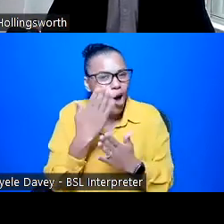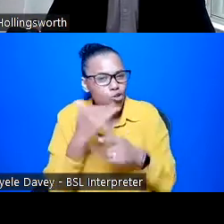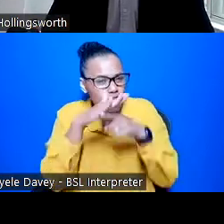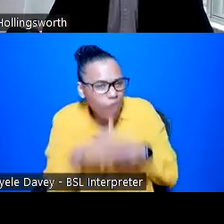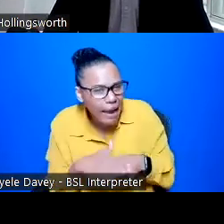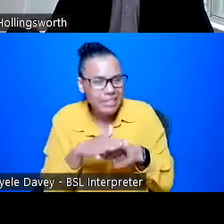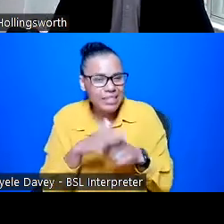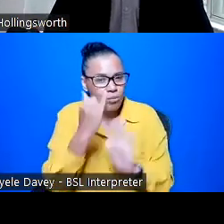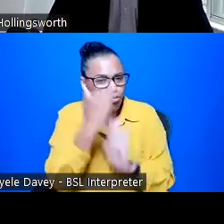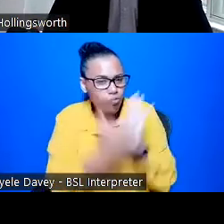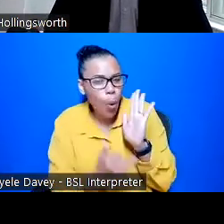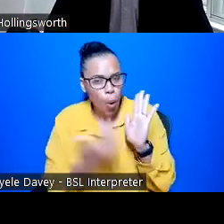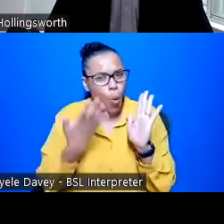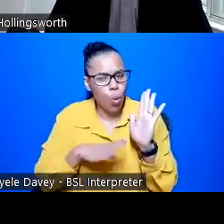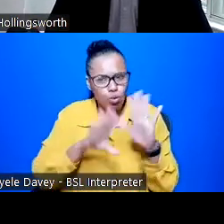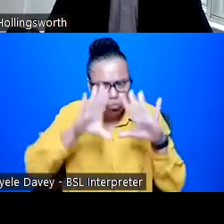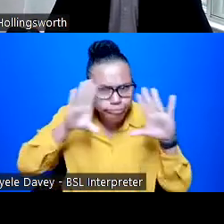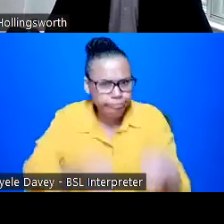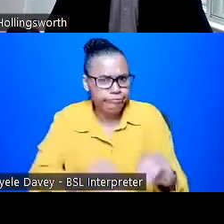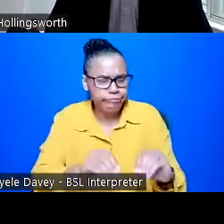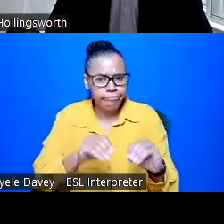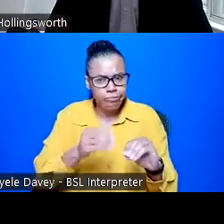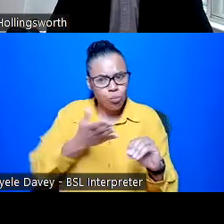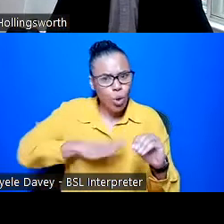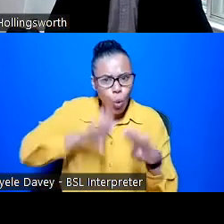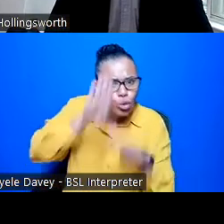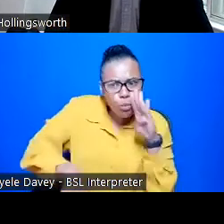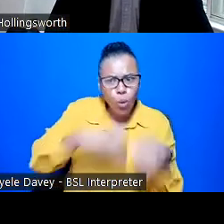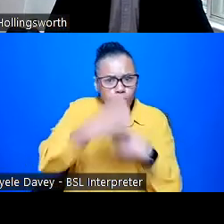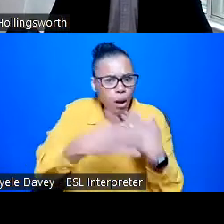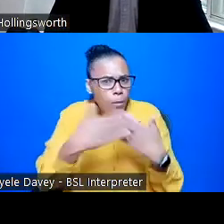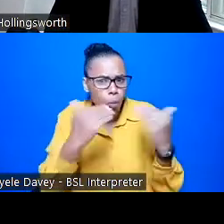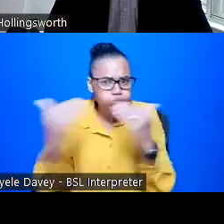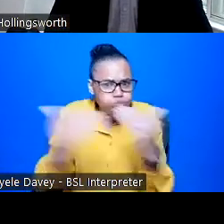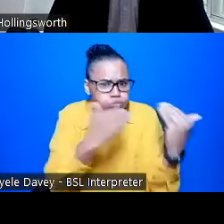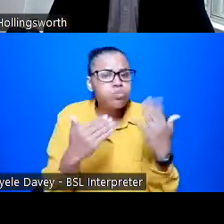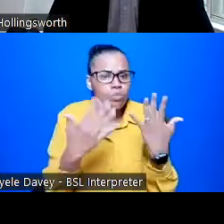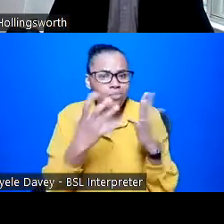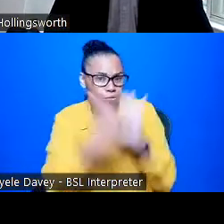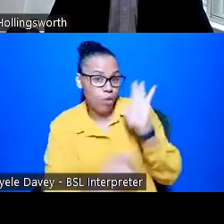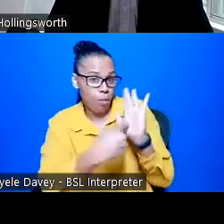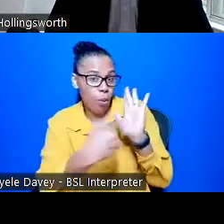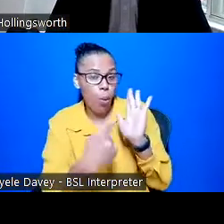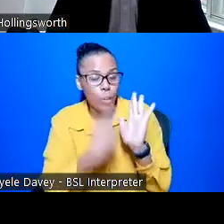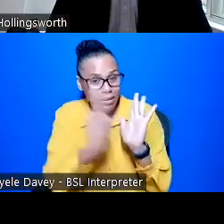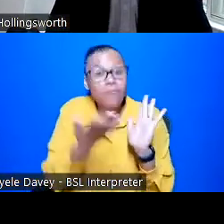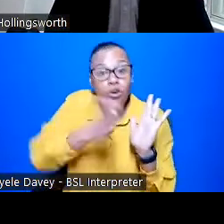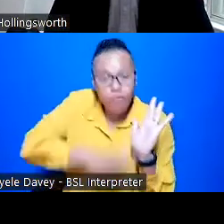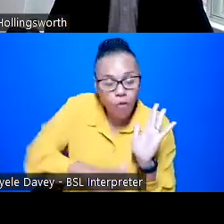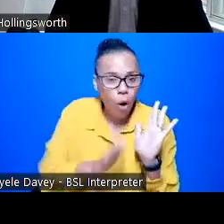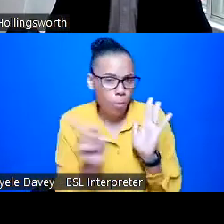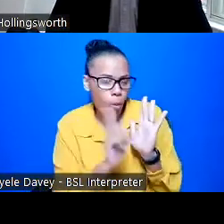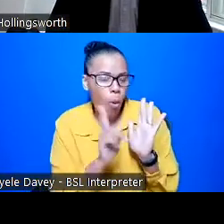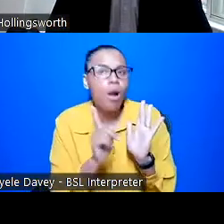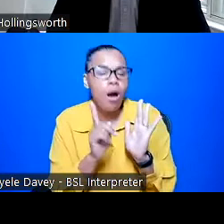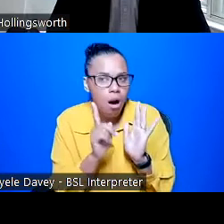report that we published last year with the other sports councils, and I'll touch on a bit later. That report came from an acknowledgement